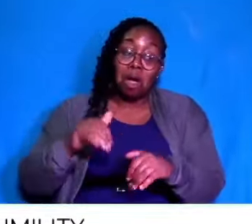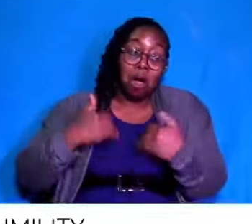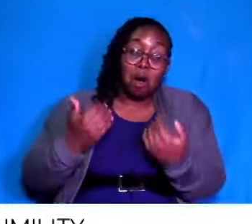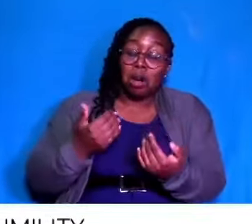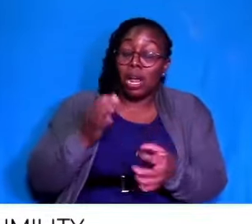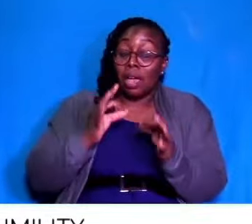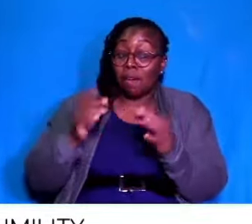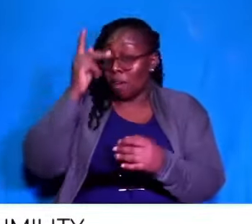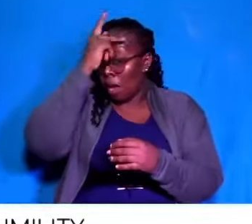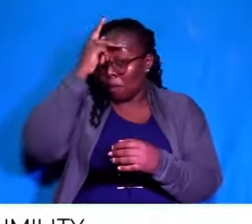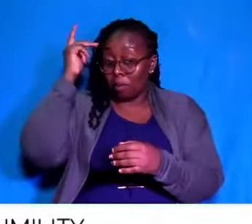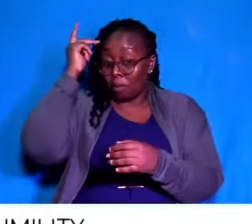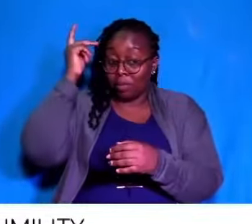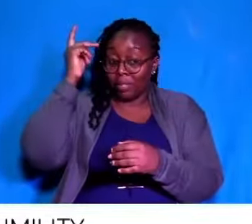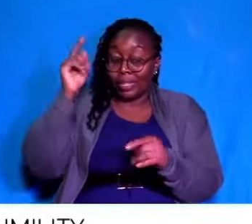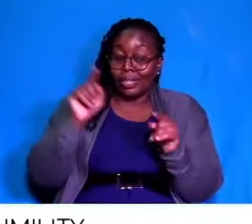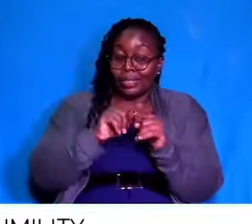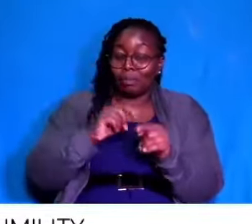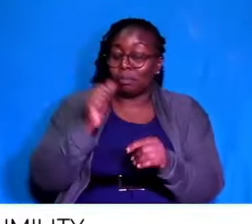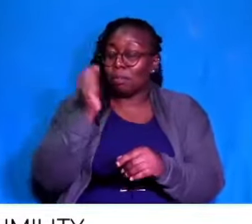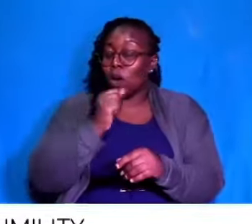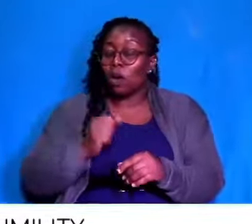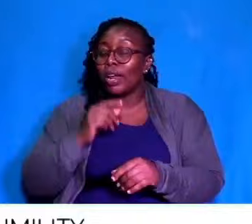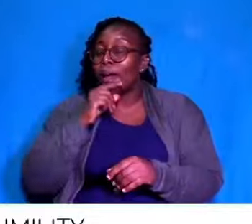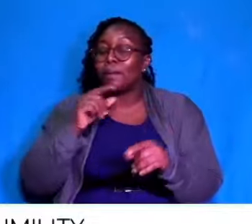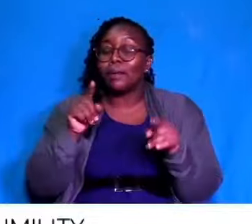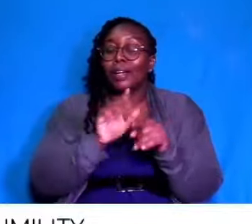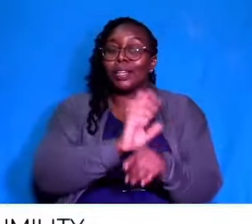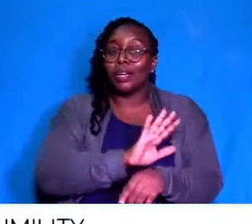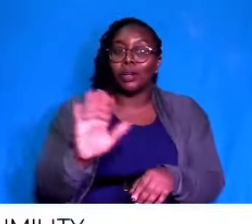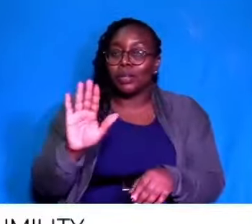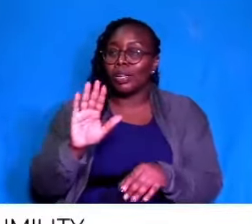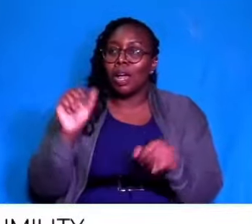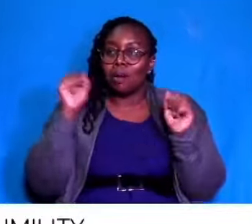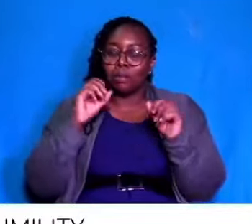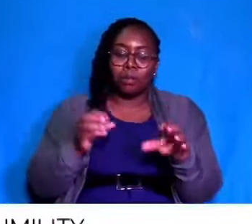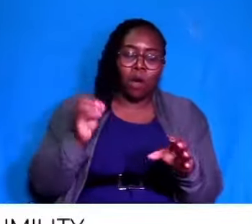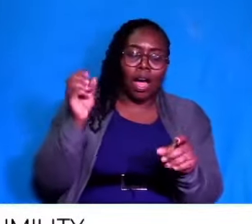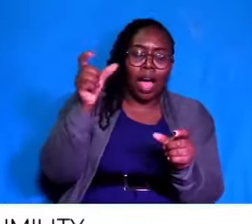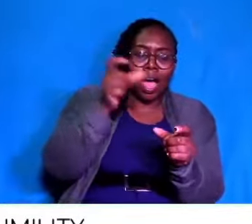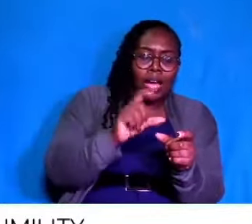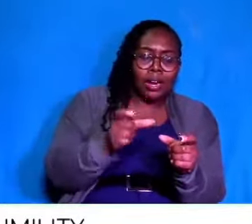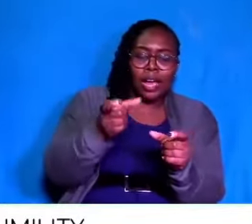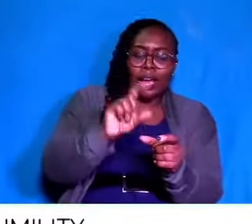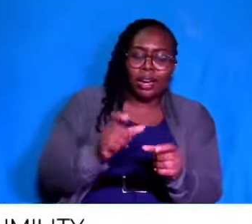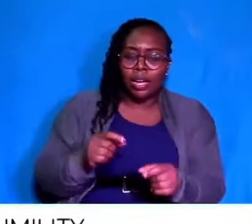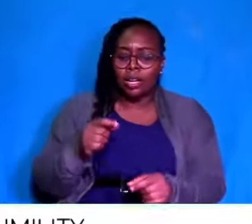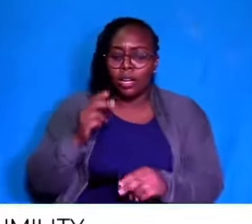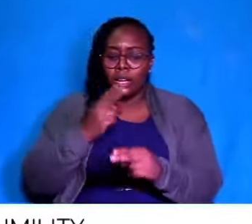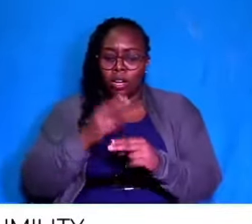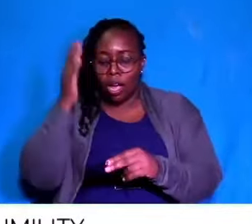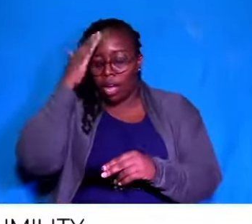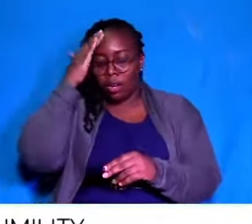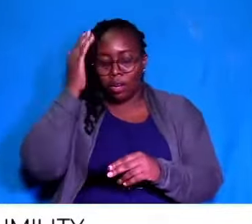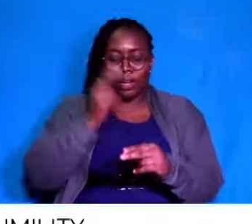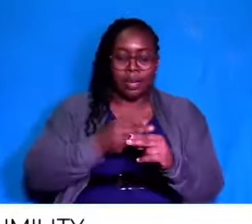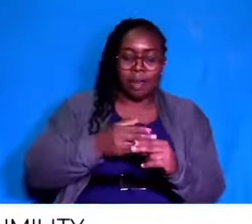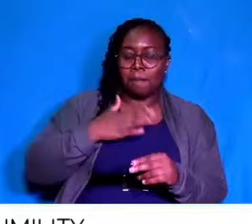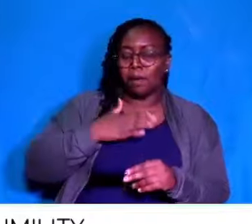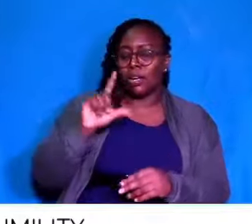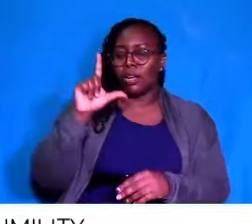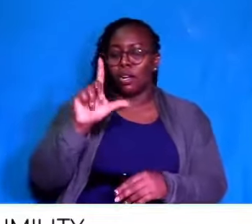or your older brother, you'd want that noted. As you introduce yourself, you'll be putting in a word here and there. You know, my name is Lucy, but you know, the provost's uncle's